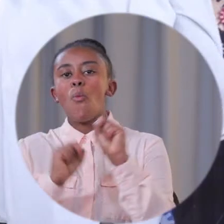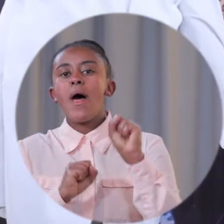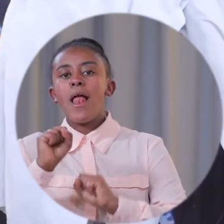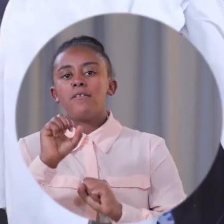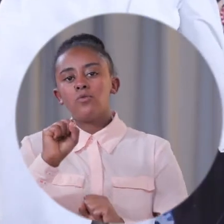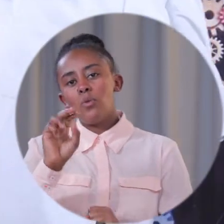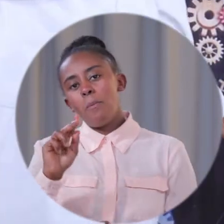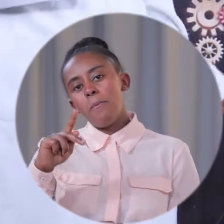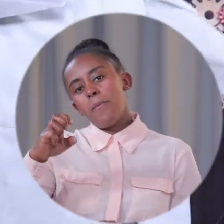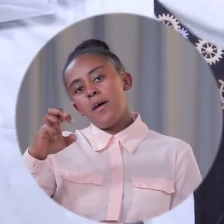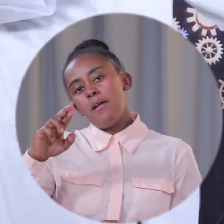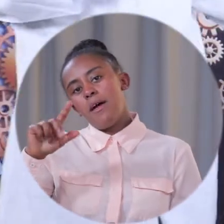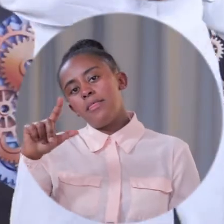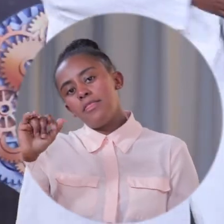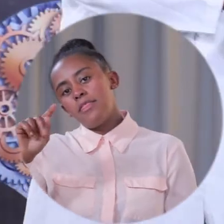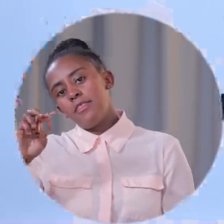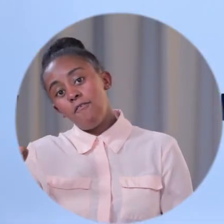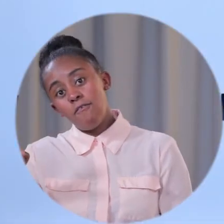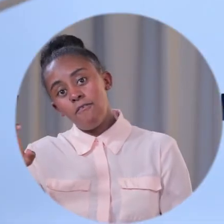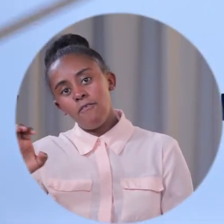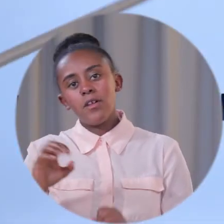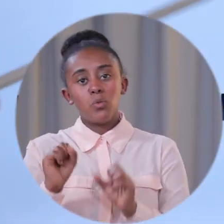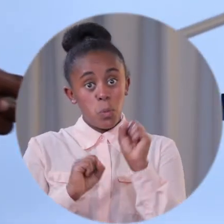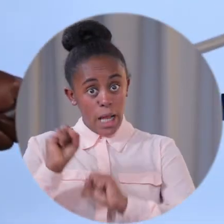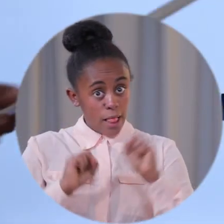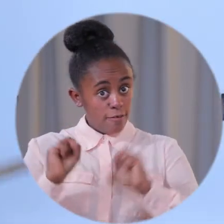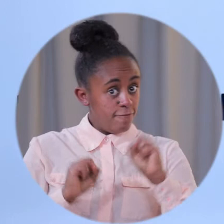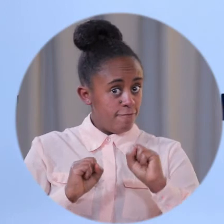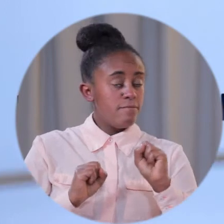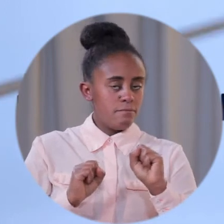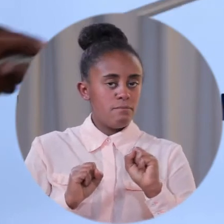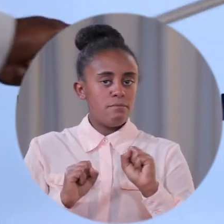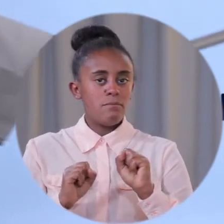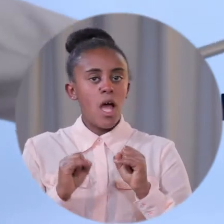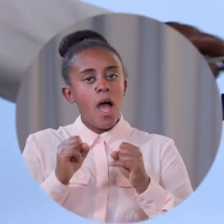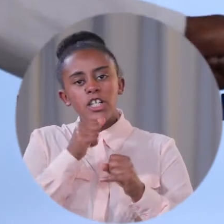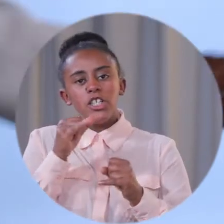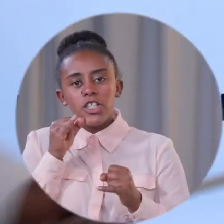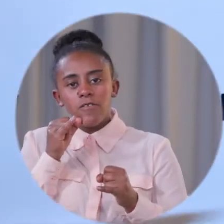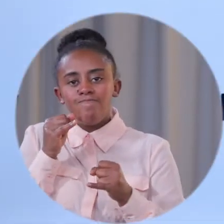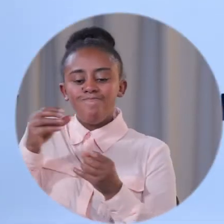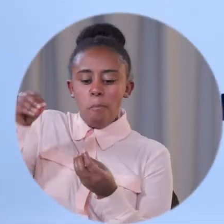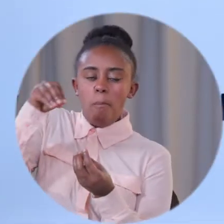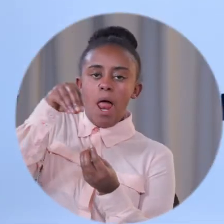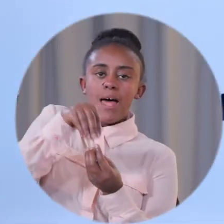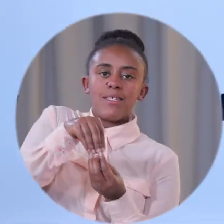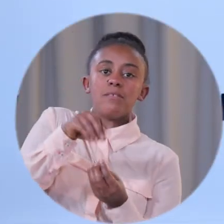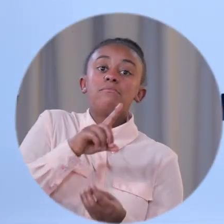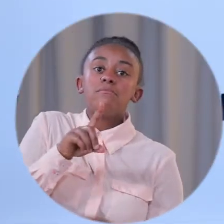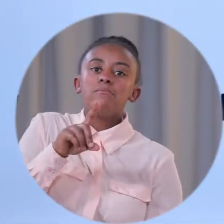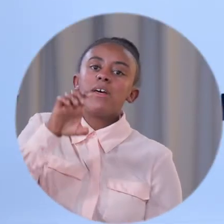degree, the plus adjective plus est.